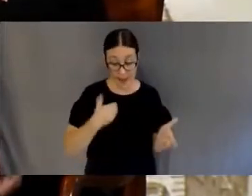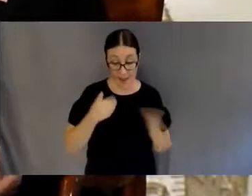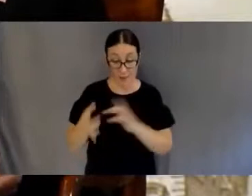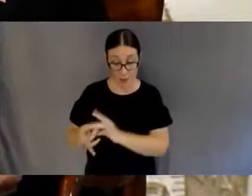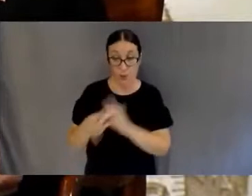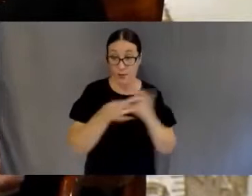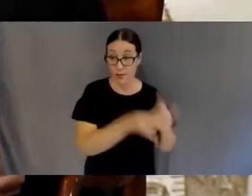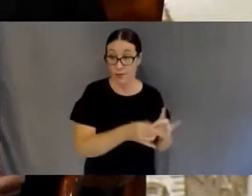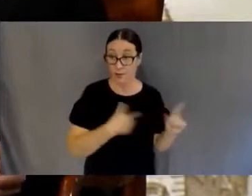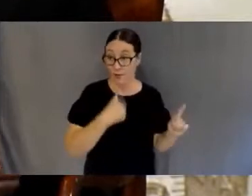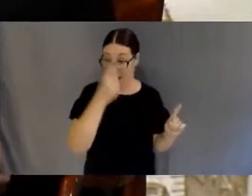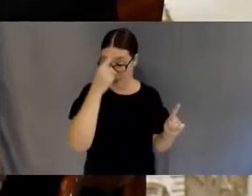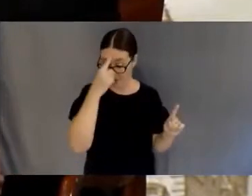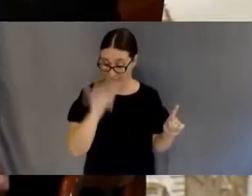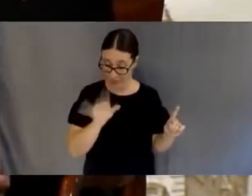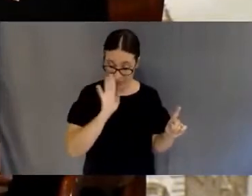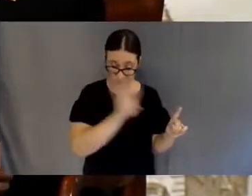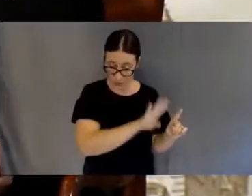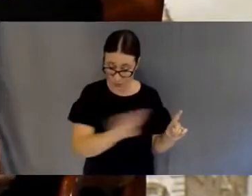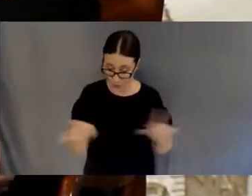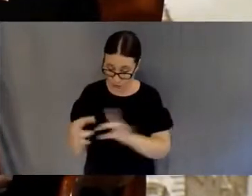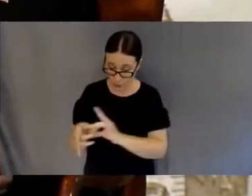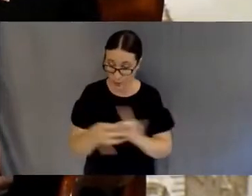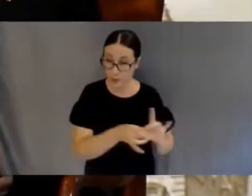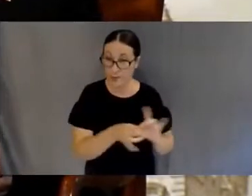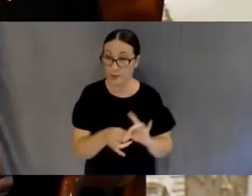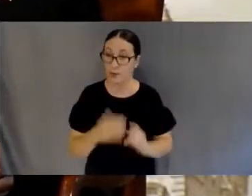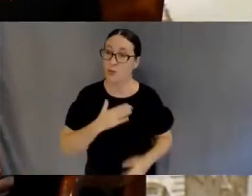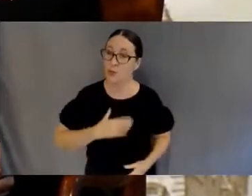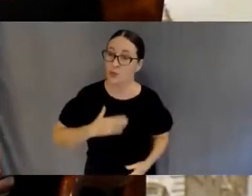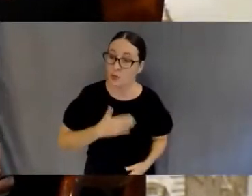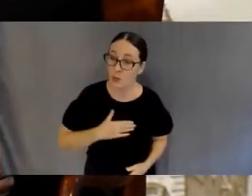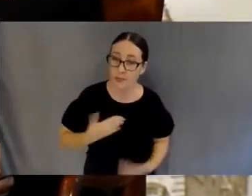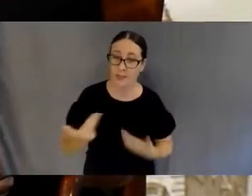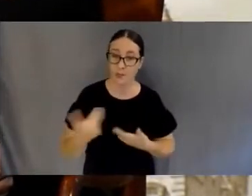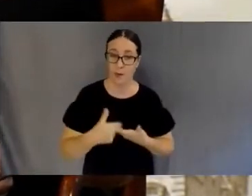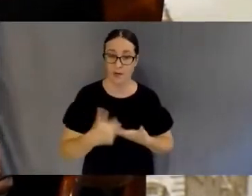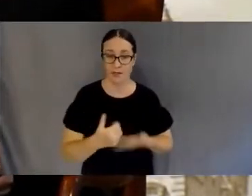it is a direct relationship. And so please participate in helping us